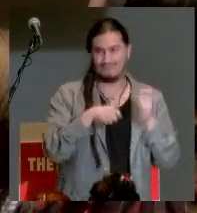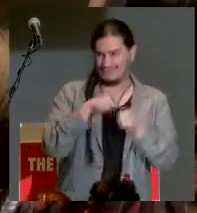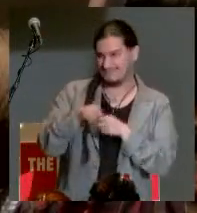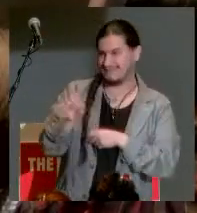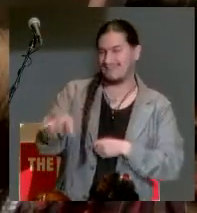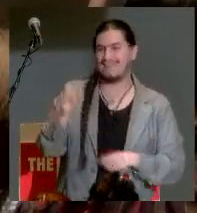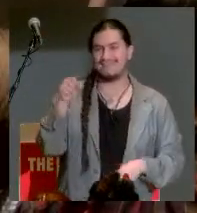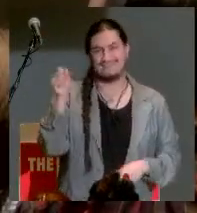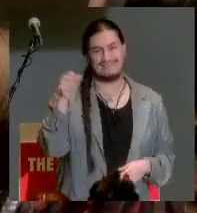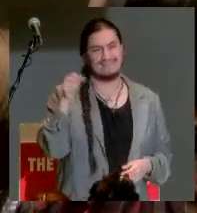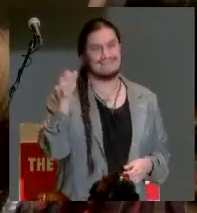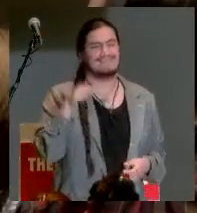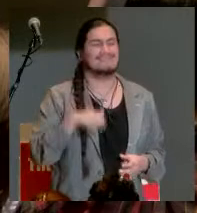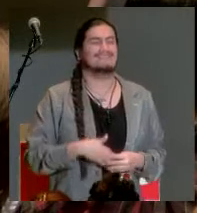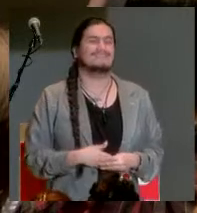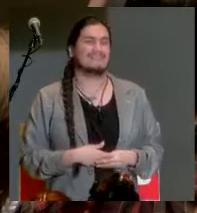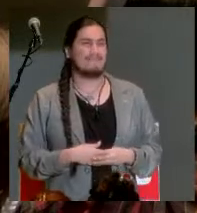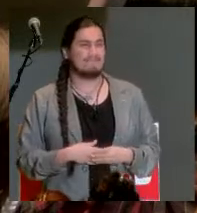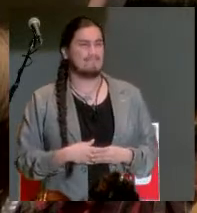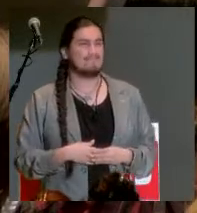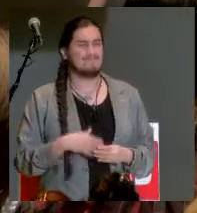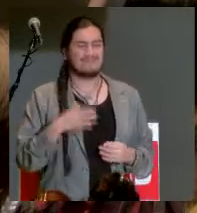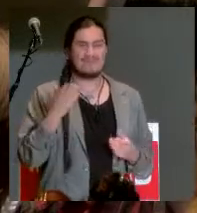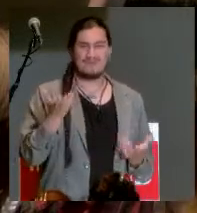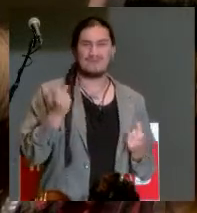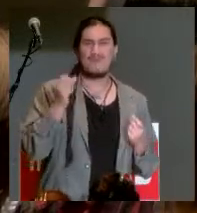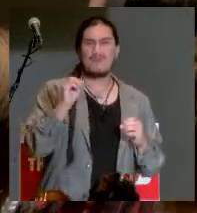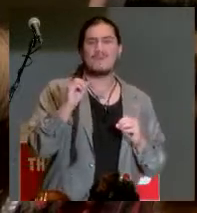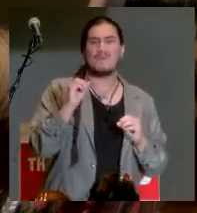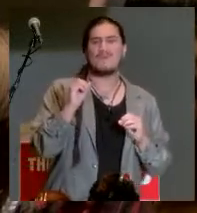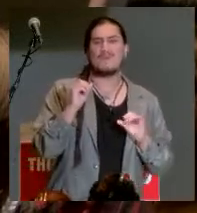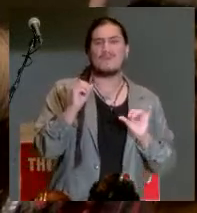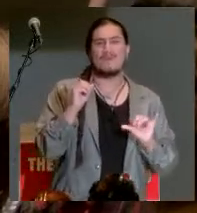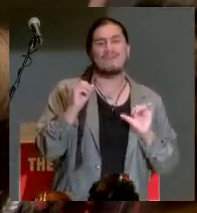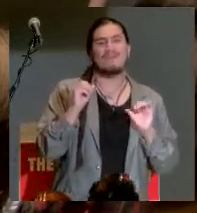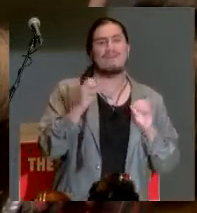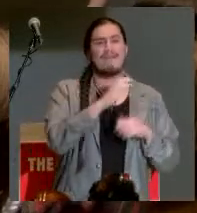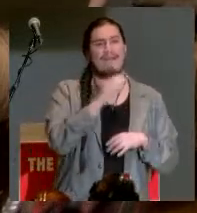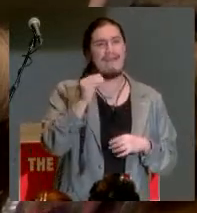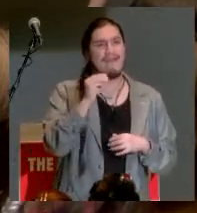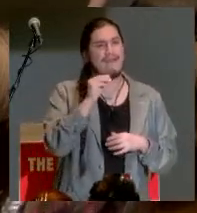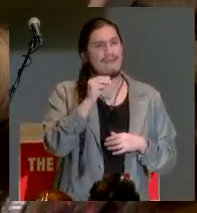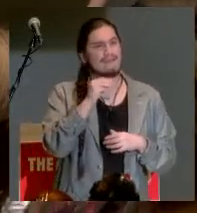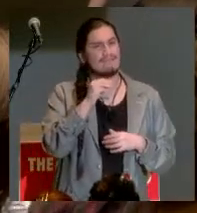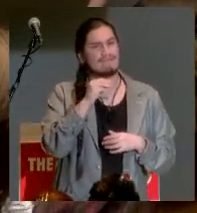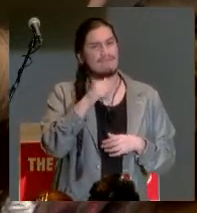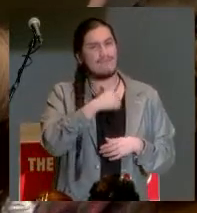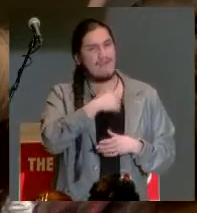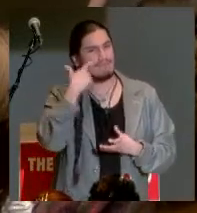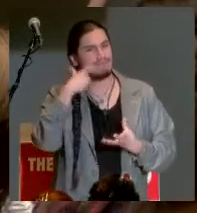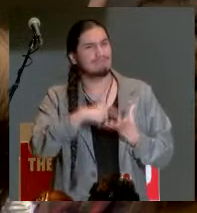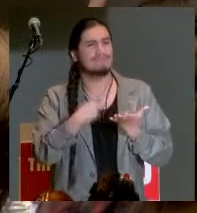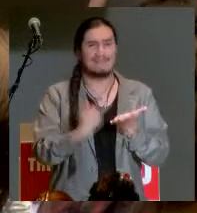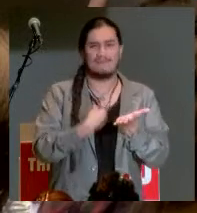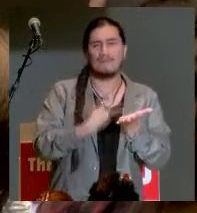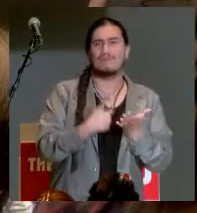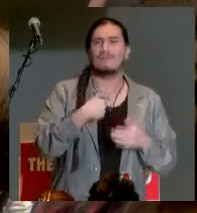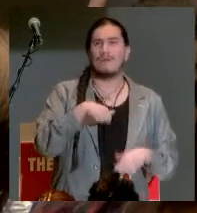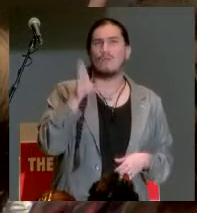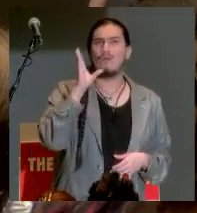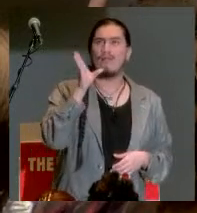is. Psychoautomatism, yeah, the surrealist. Yeah. So, what I found sometimes, like I'll